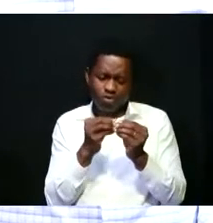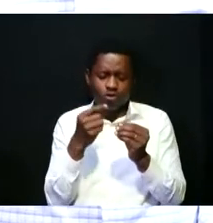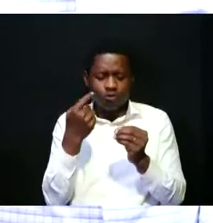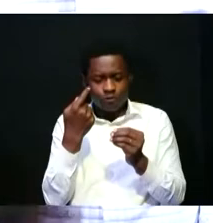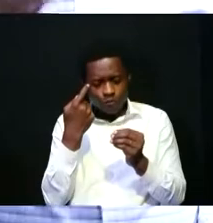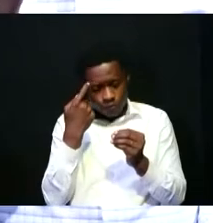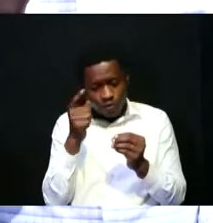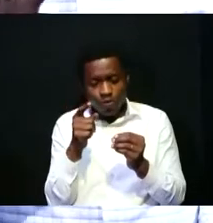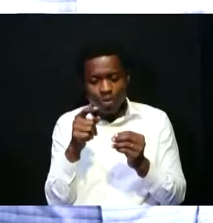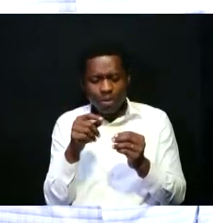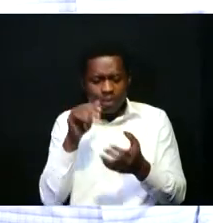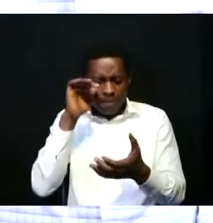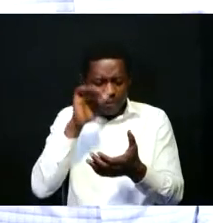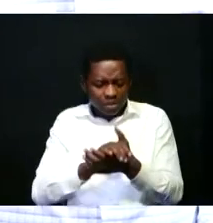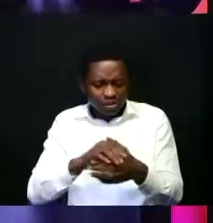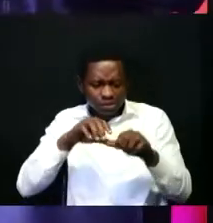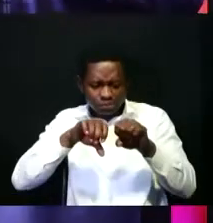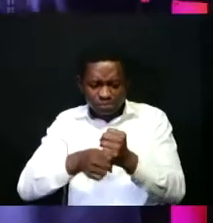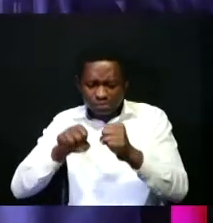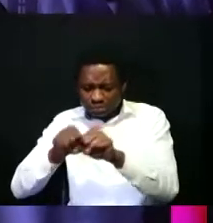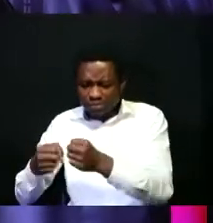broken marriages,